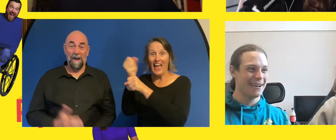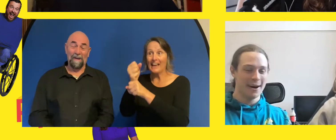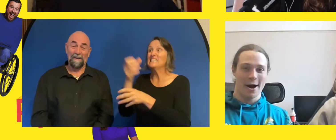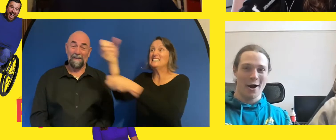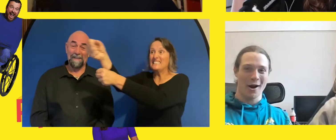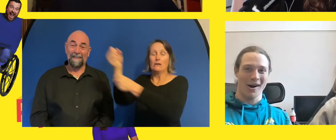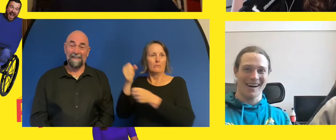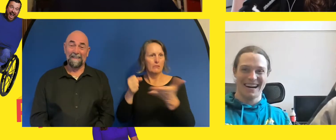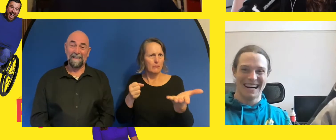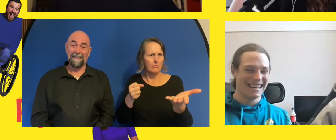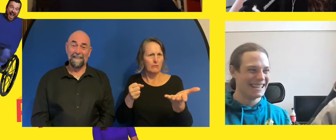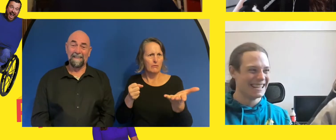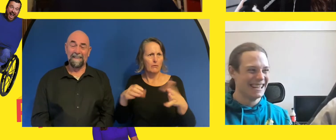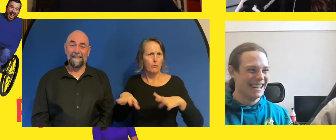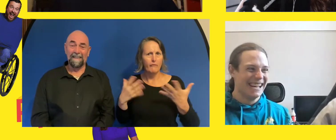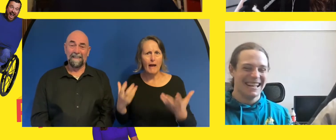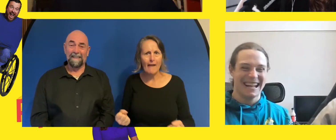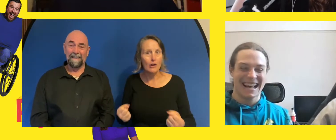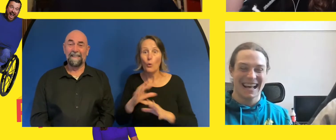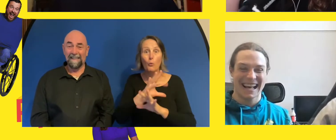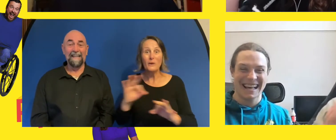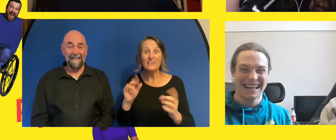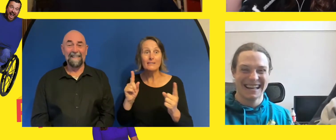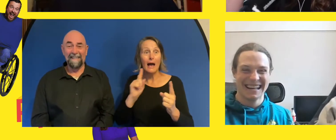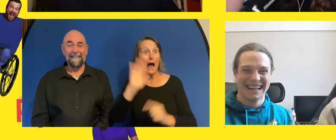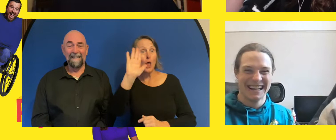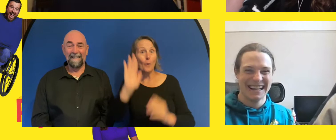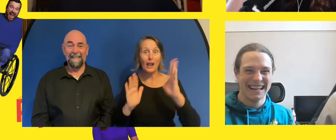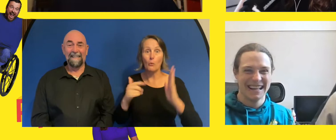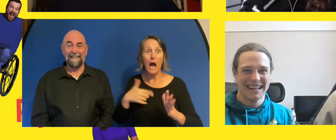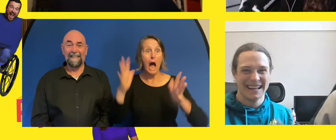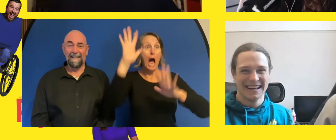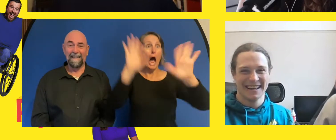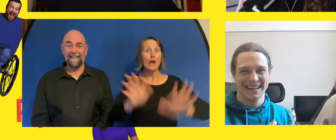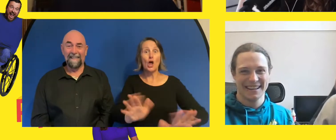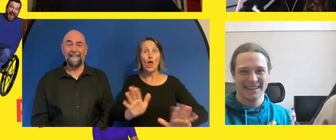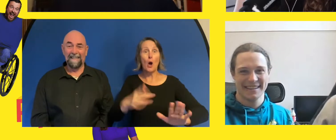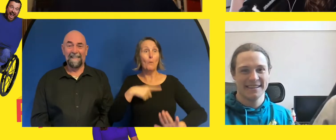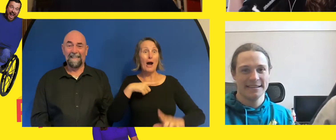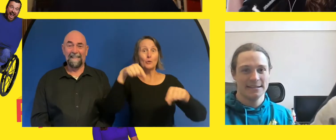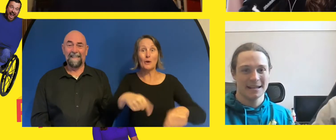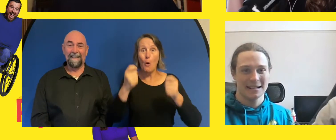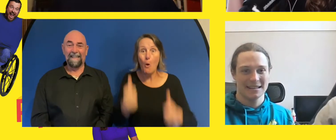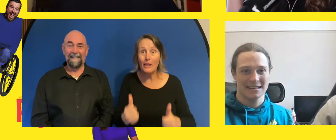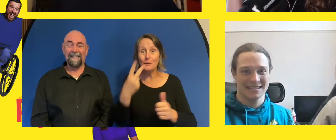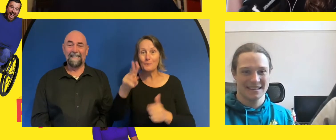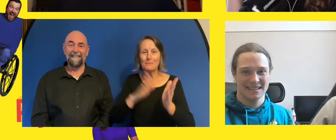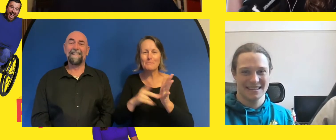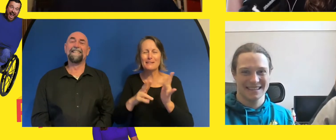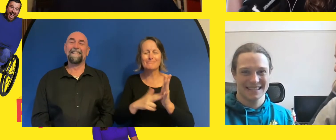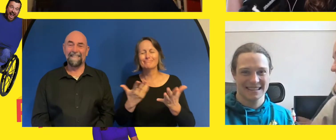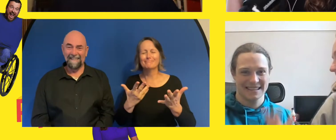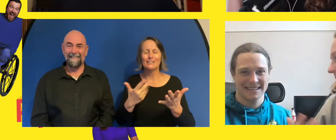was what are you doing here? So we had to kind of quickly usher him before he saw anybody else, got him on